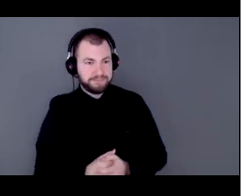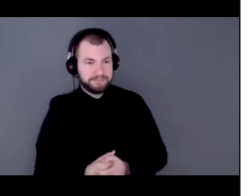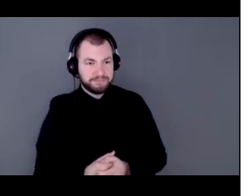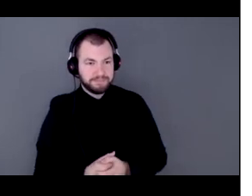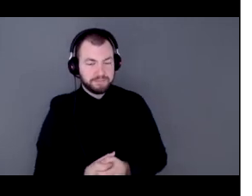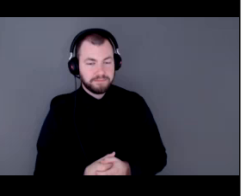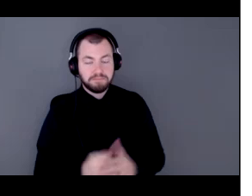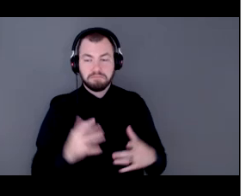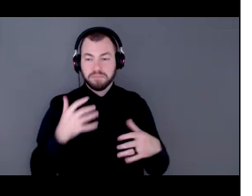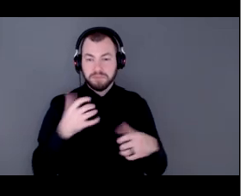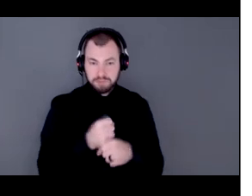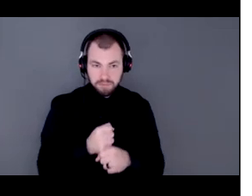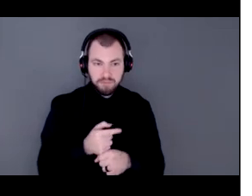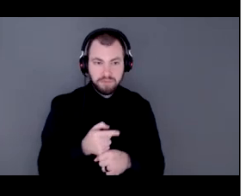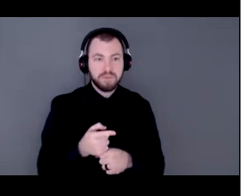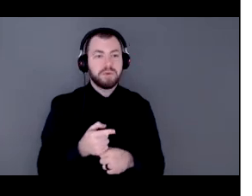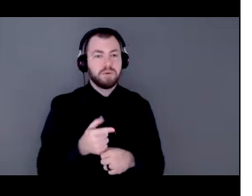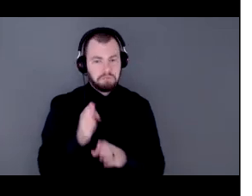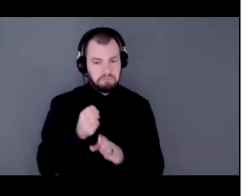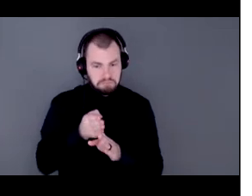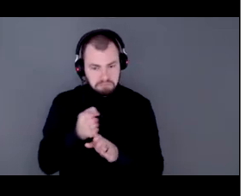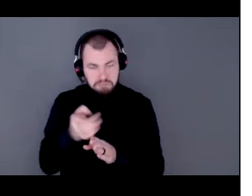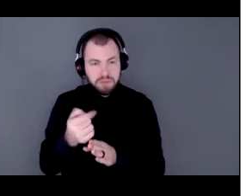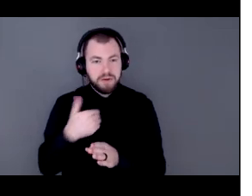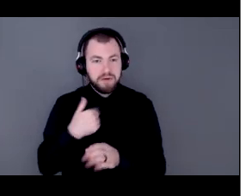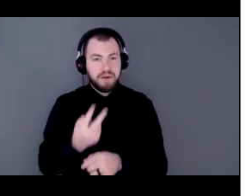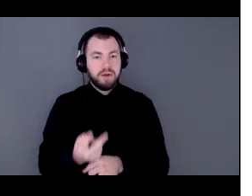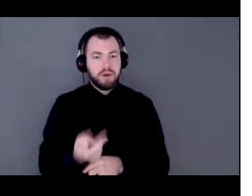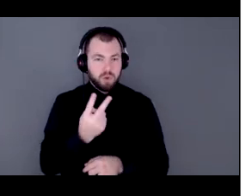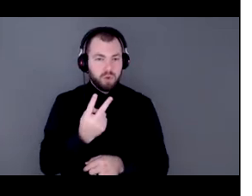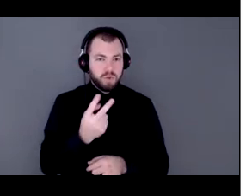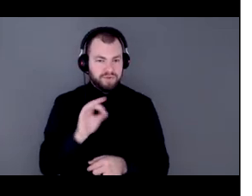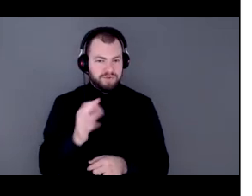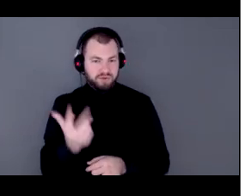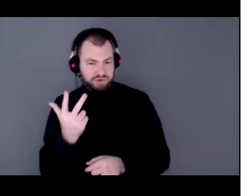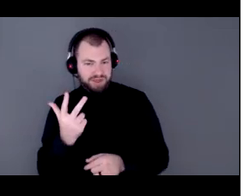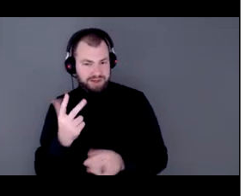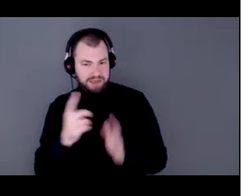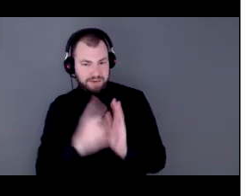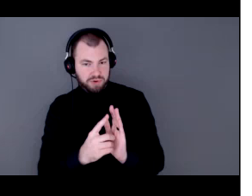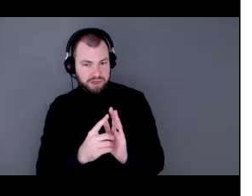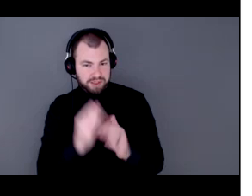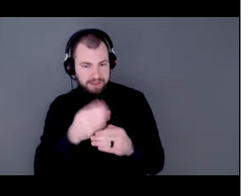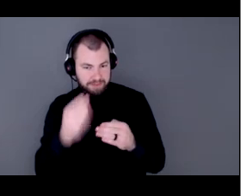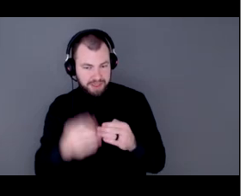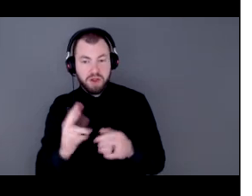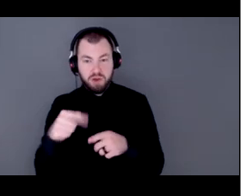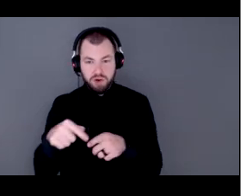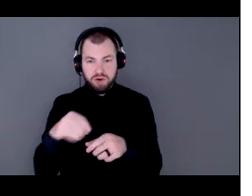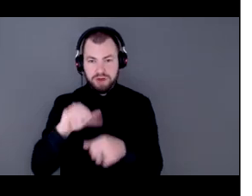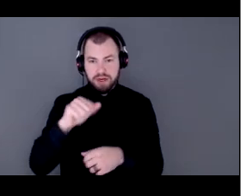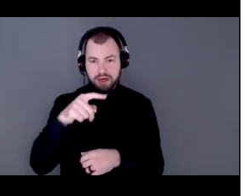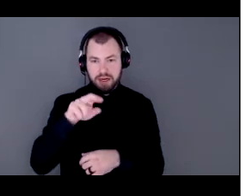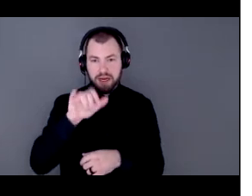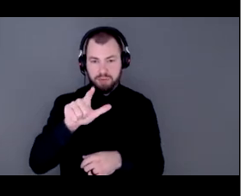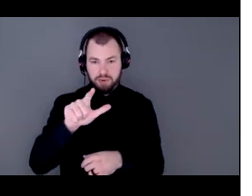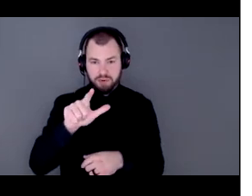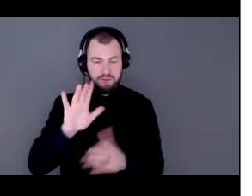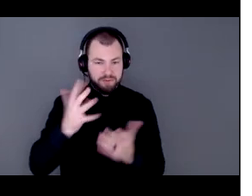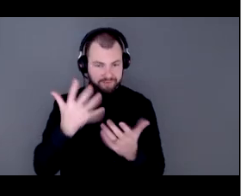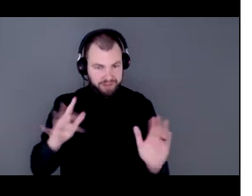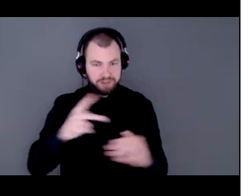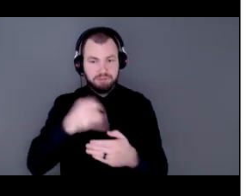track. We've got two of our three demonstrations completed. The third one will be done in April, which will complete our project. And we